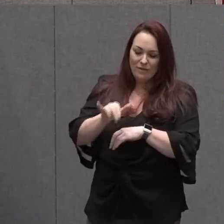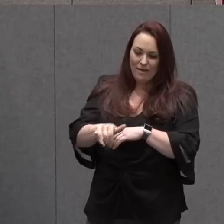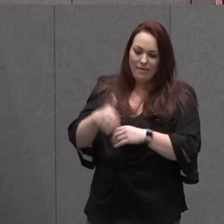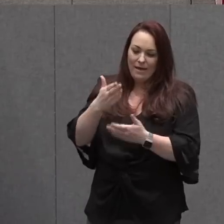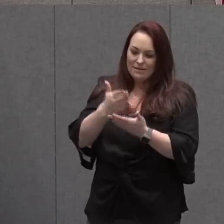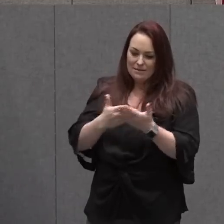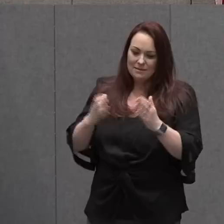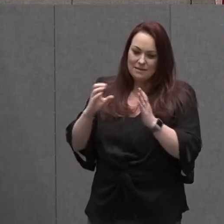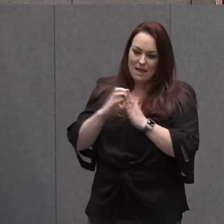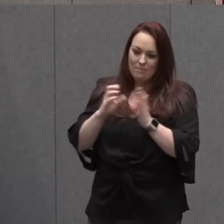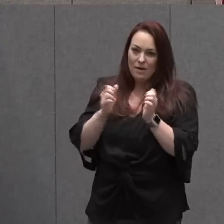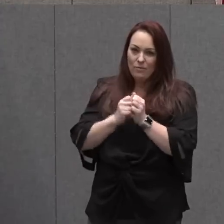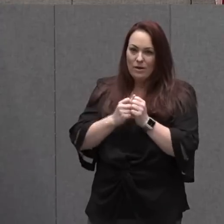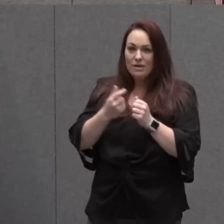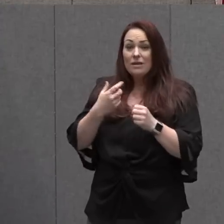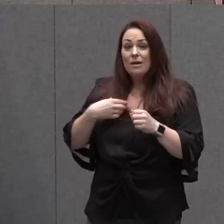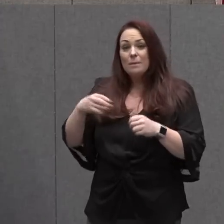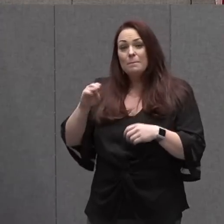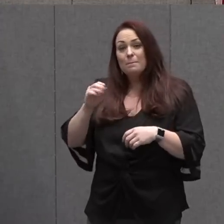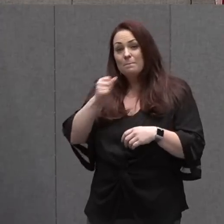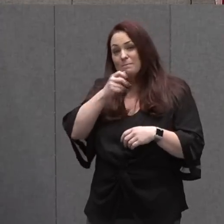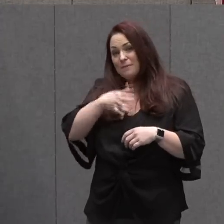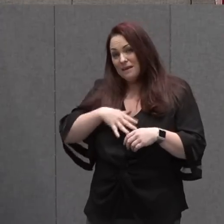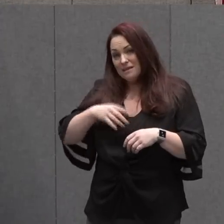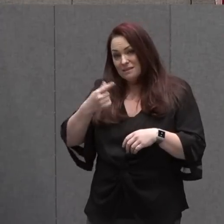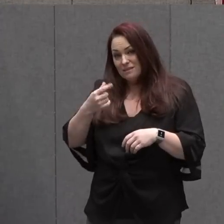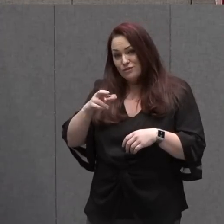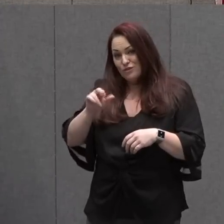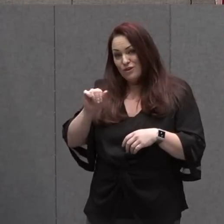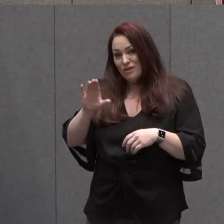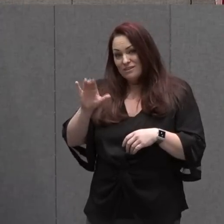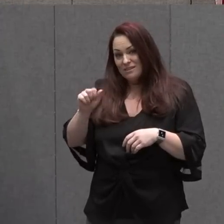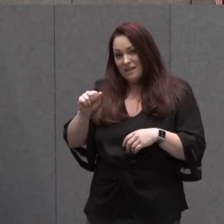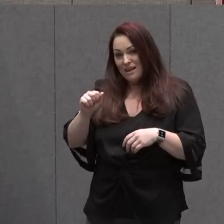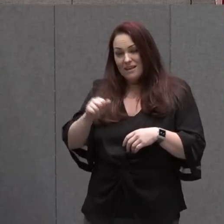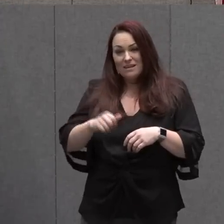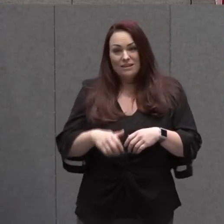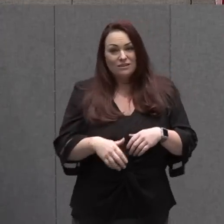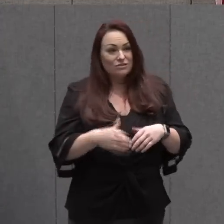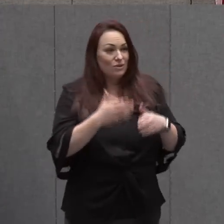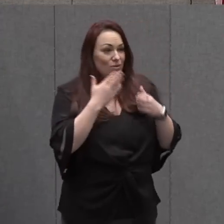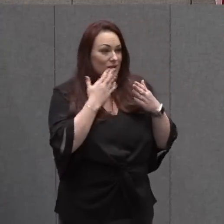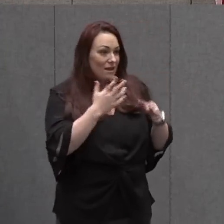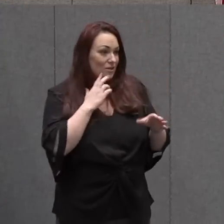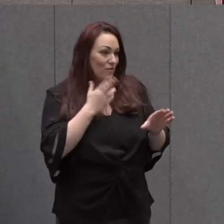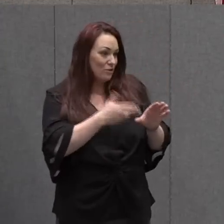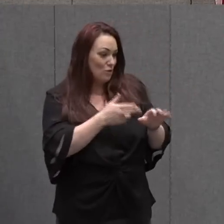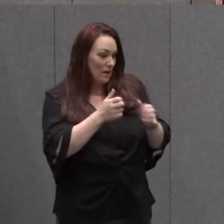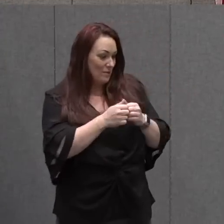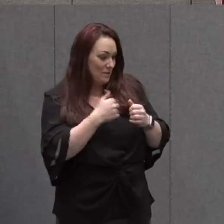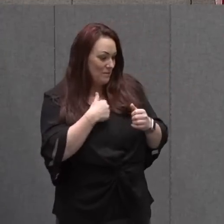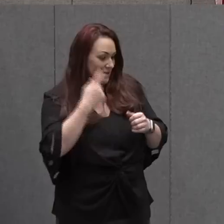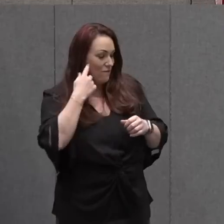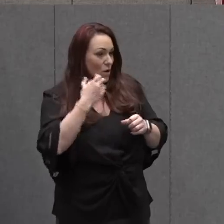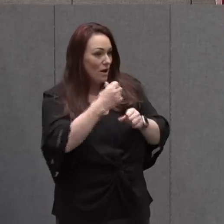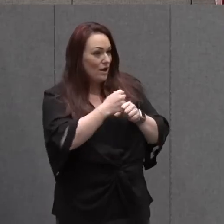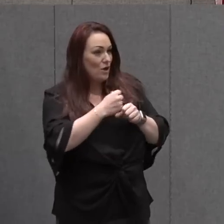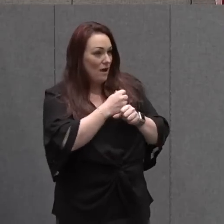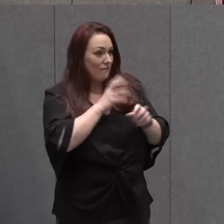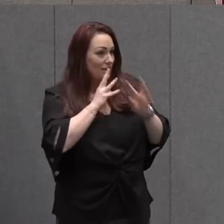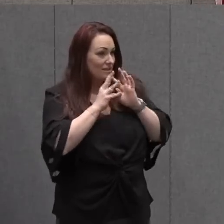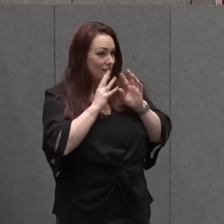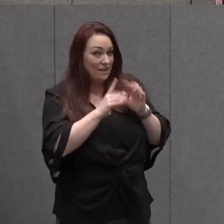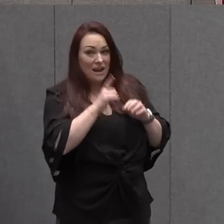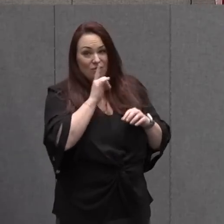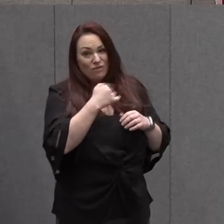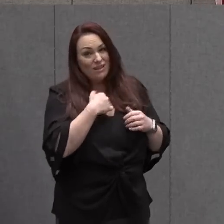Miss Garcia. Well, thank you for joining me here for Coffee Talk, Miss Martindale. And boy, do I really just want